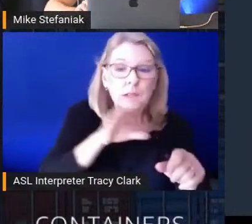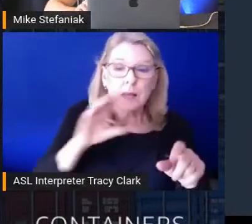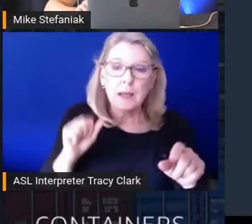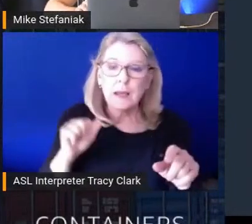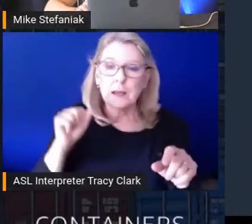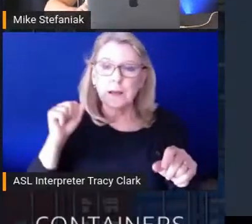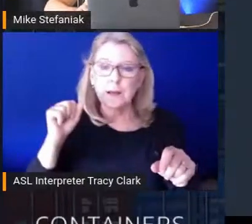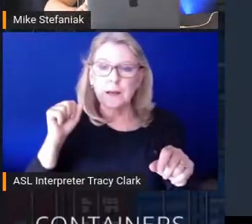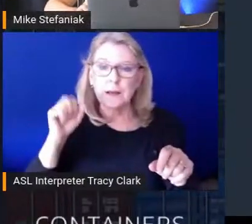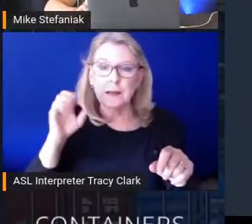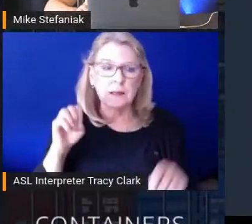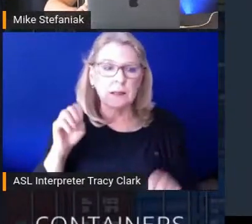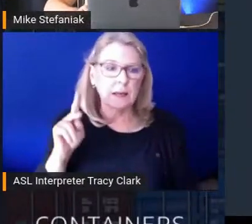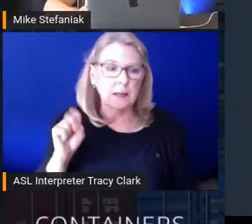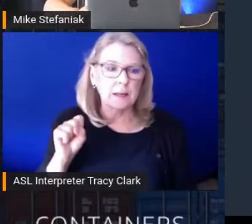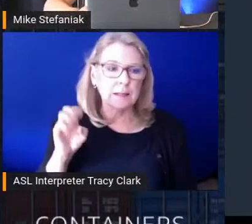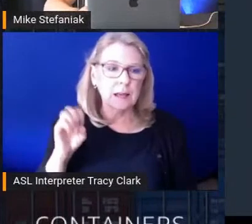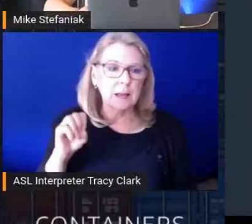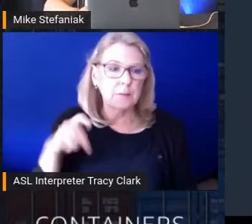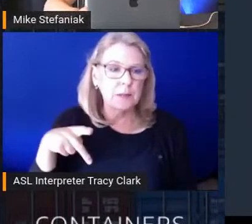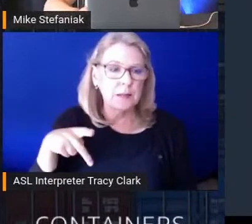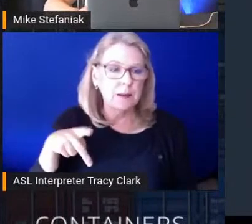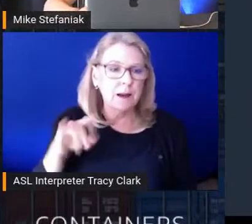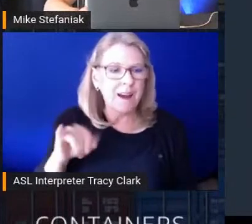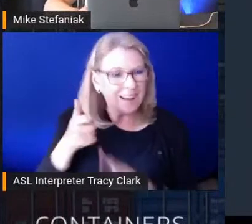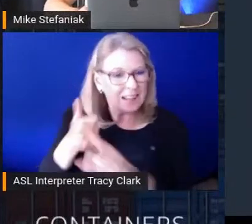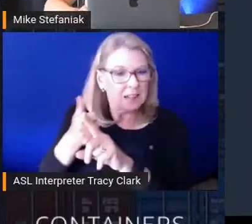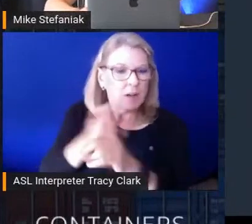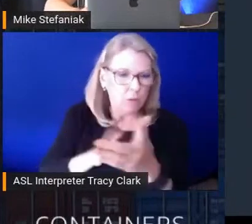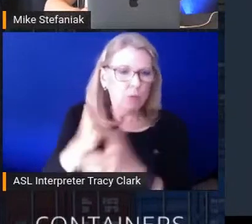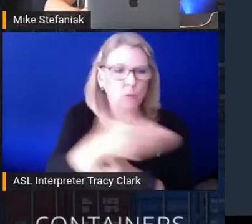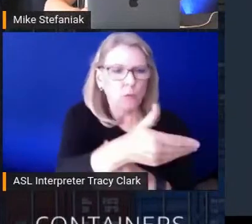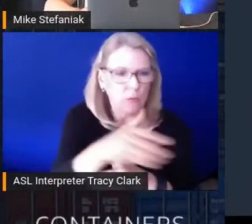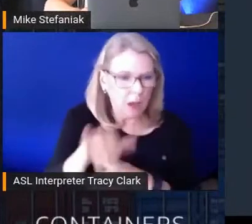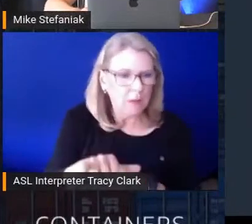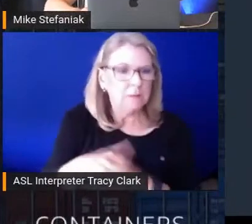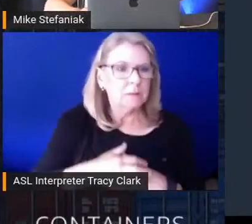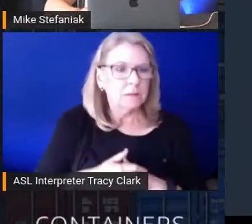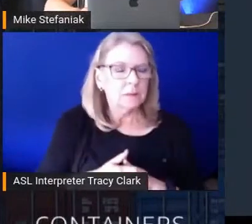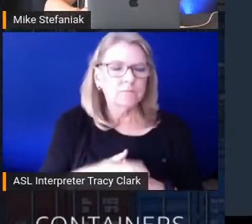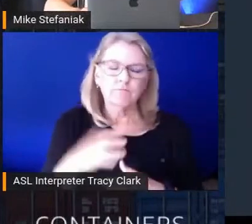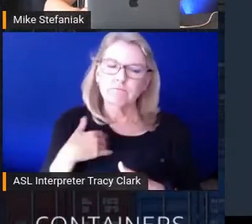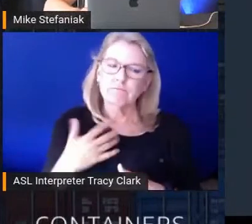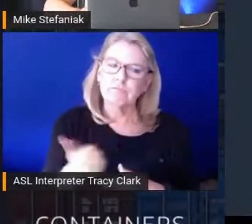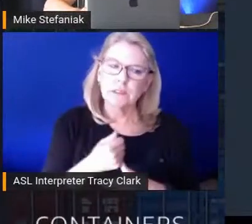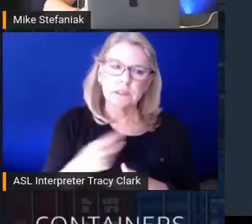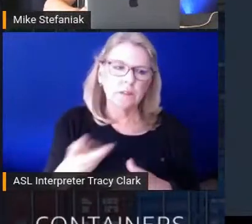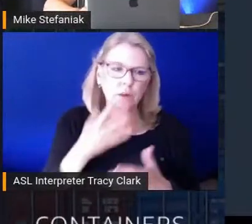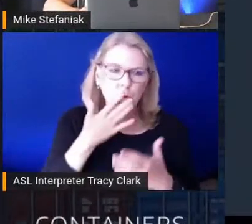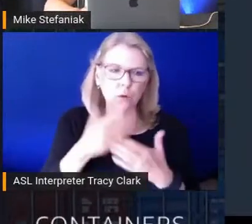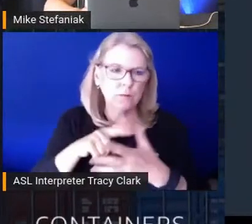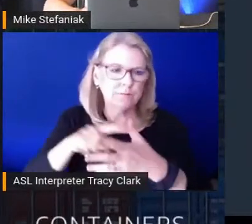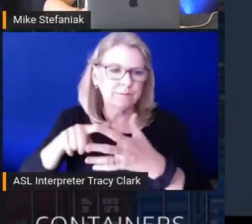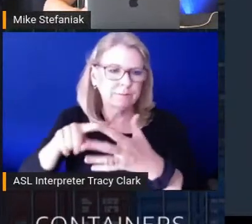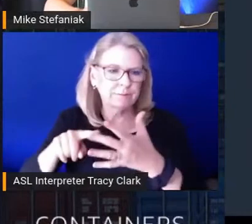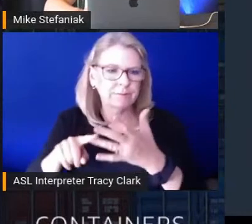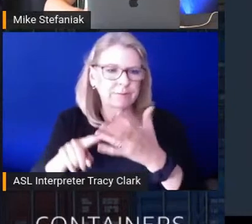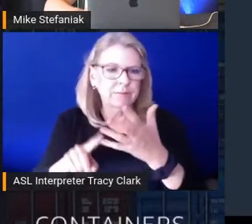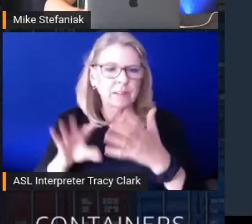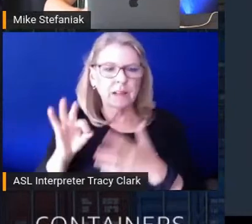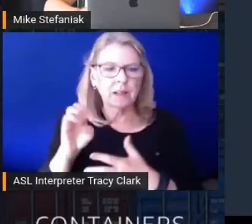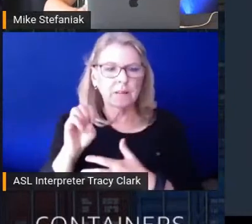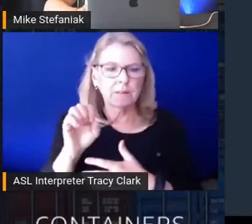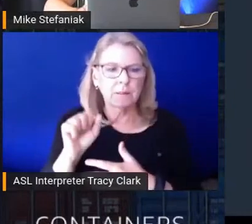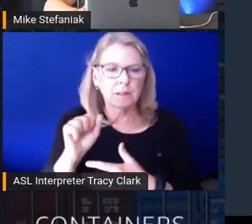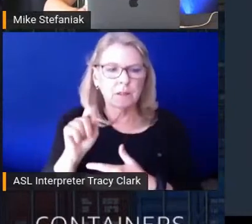itself. So those are some of the features. There's a bunch of other ones here. There's always going to be a lot on the roadmap on security